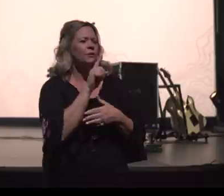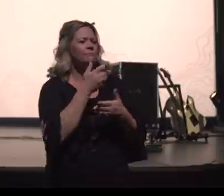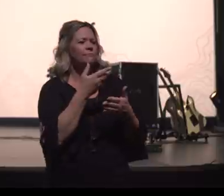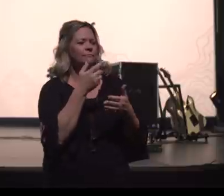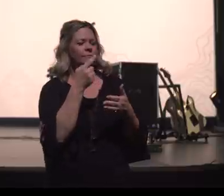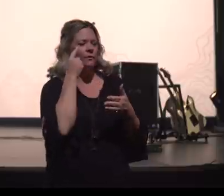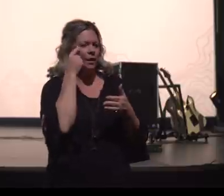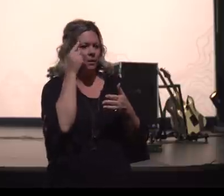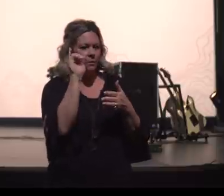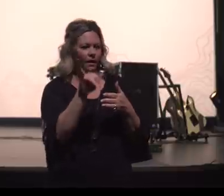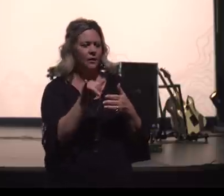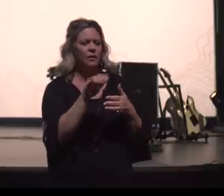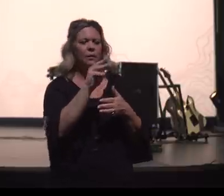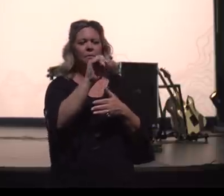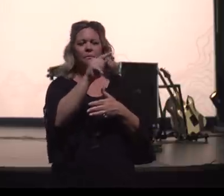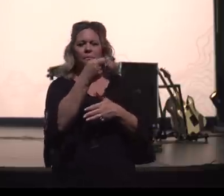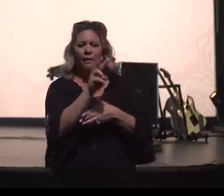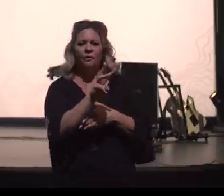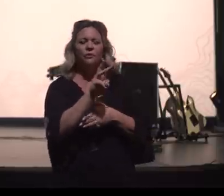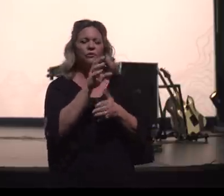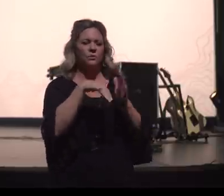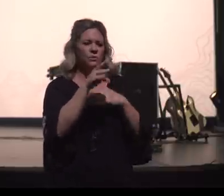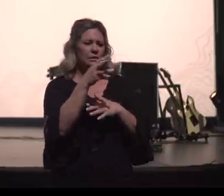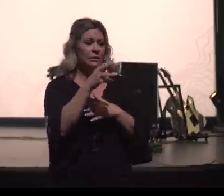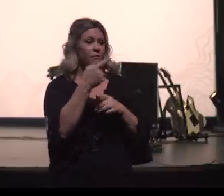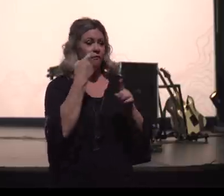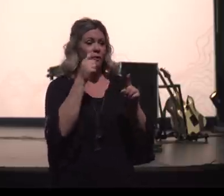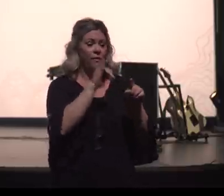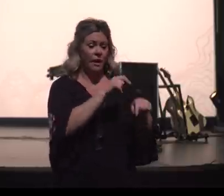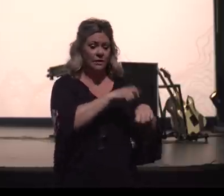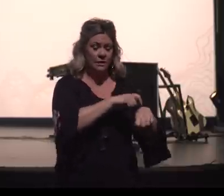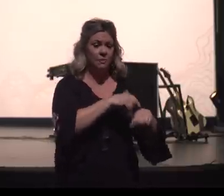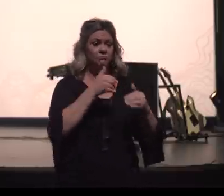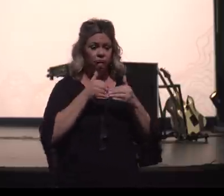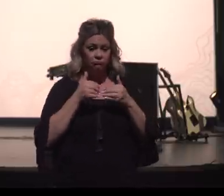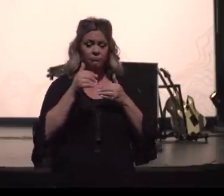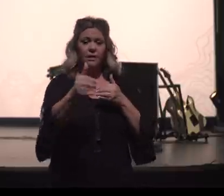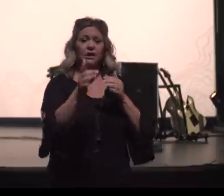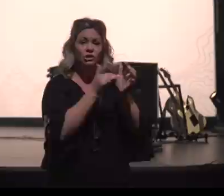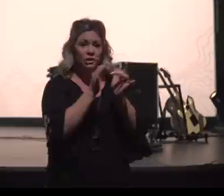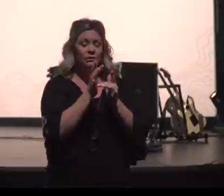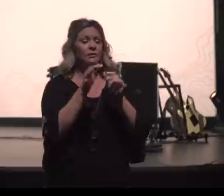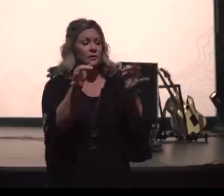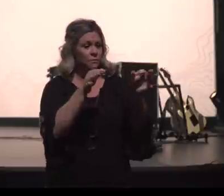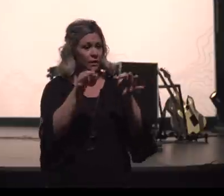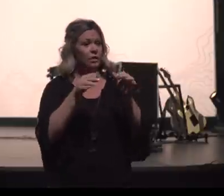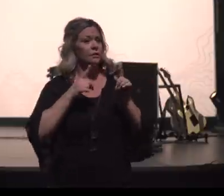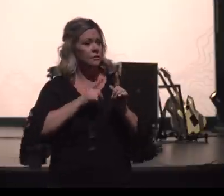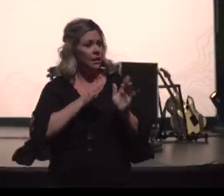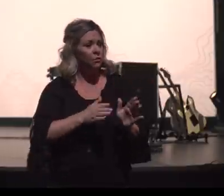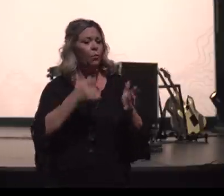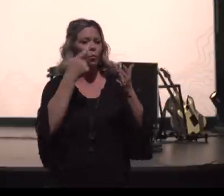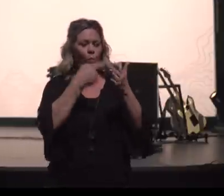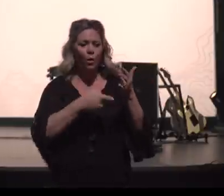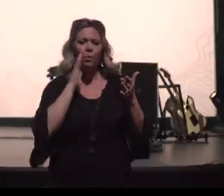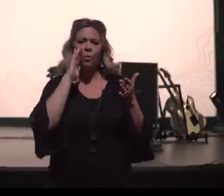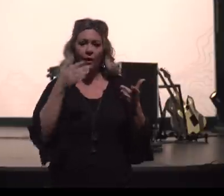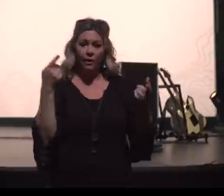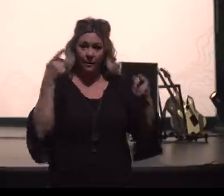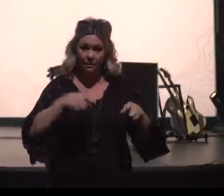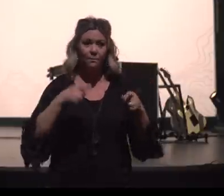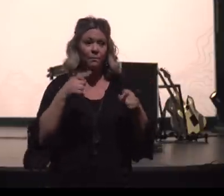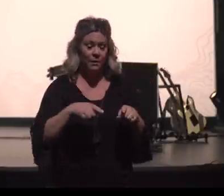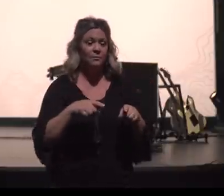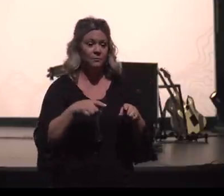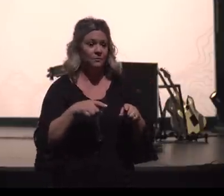bit. Matthew chapter 16, these are the words of Jesus, says that from that time on, Jesus began to explain to his disciples what he